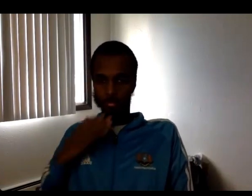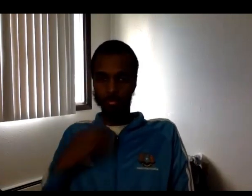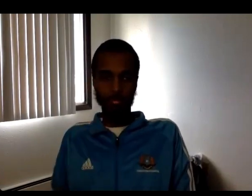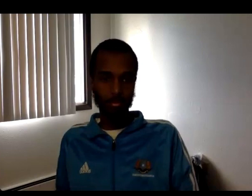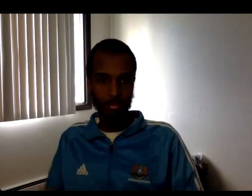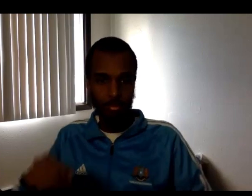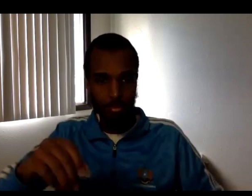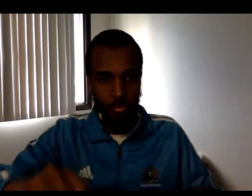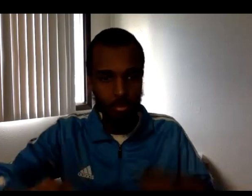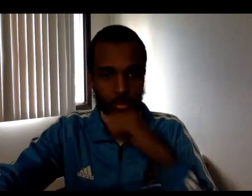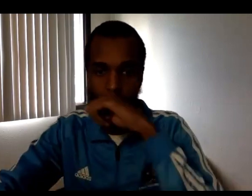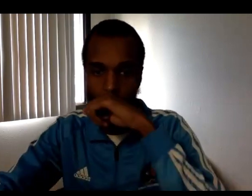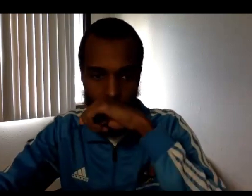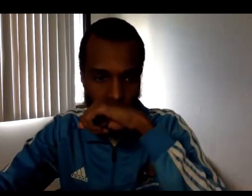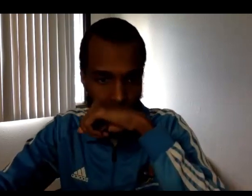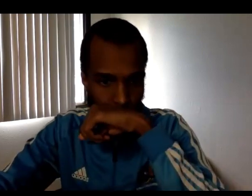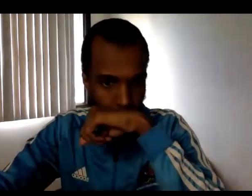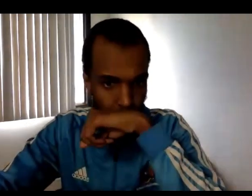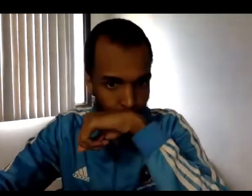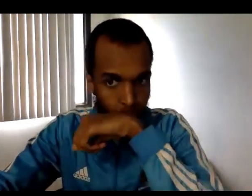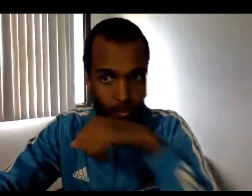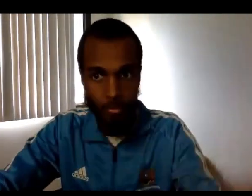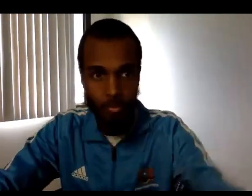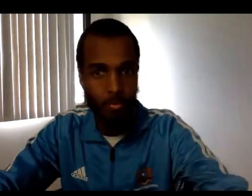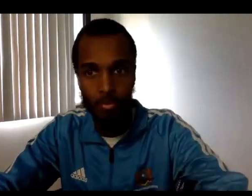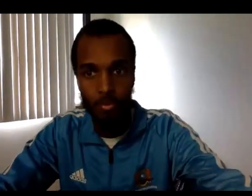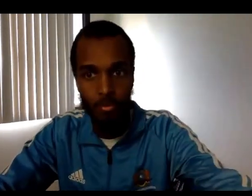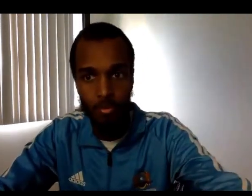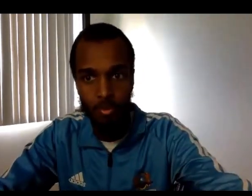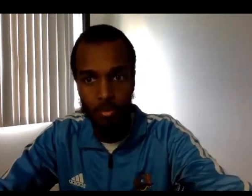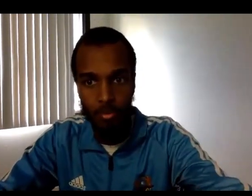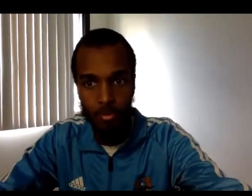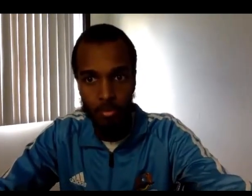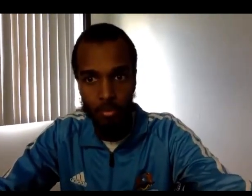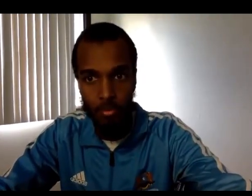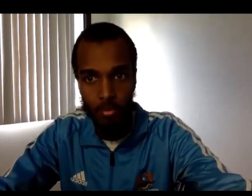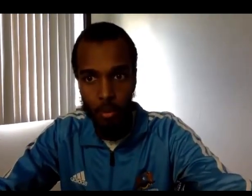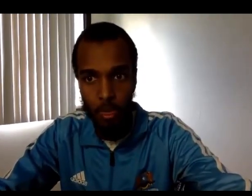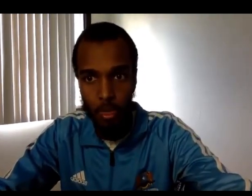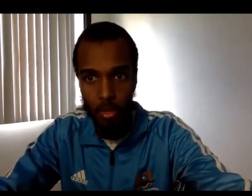Are there any other details that you might have had about that, Suleiman?